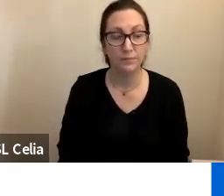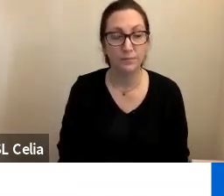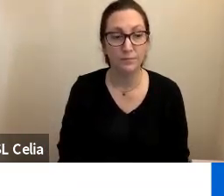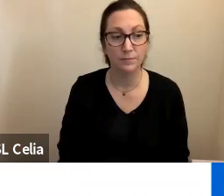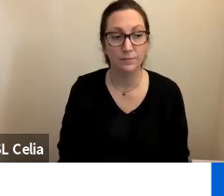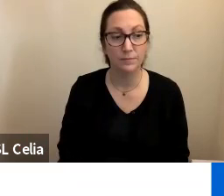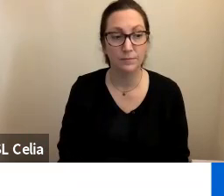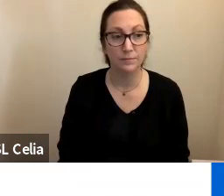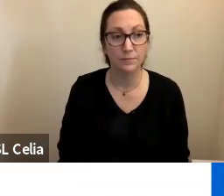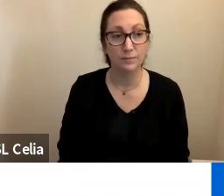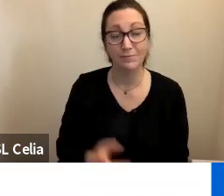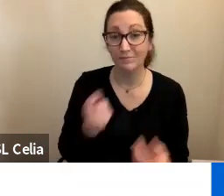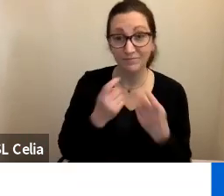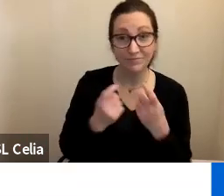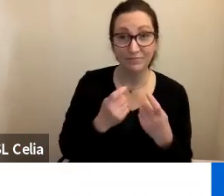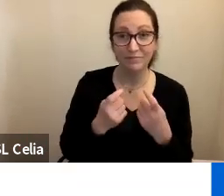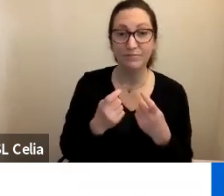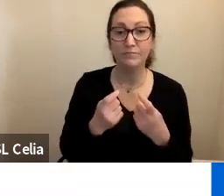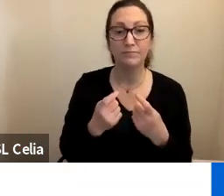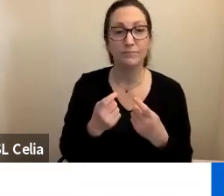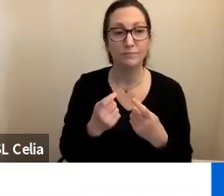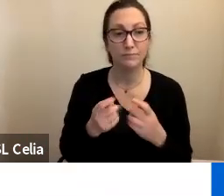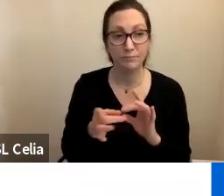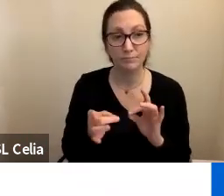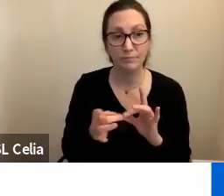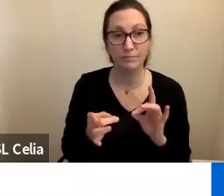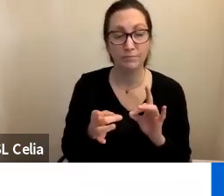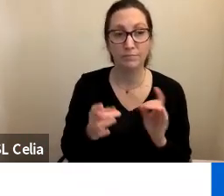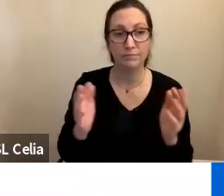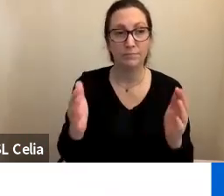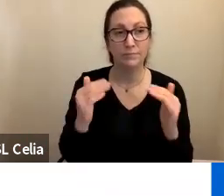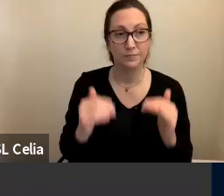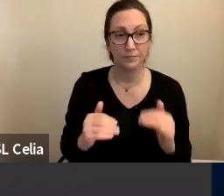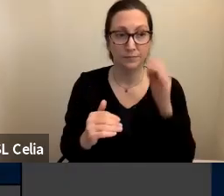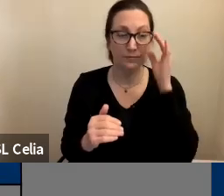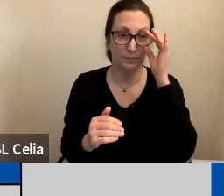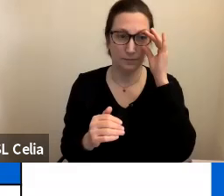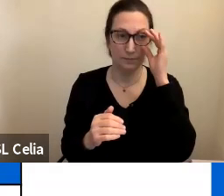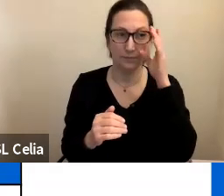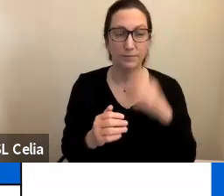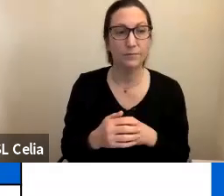There are no more questions or comments. We can move to the next slide.